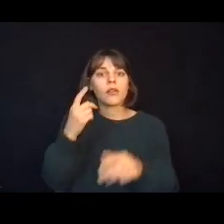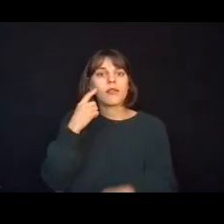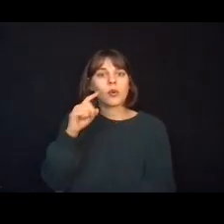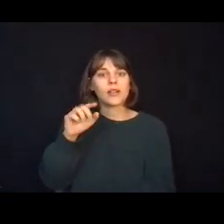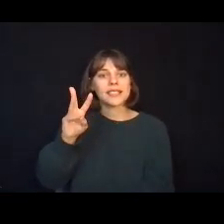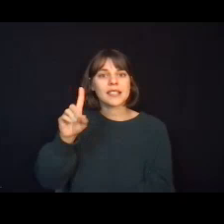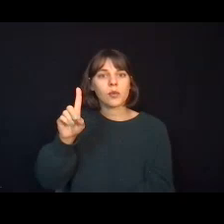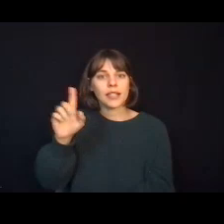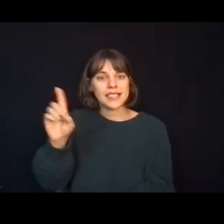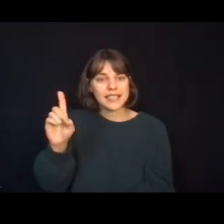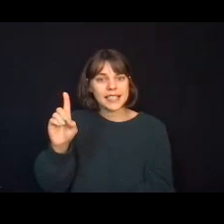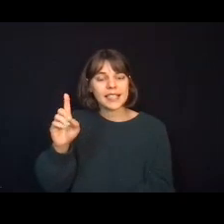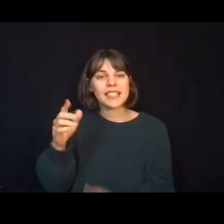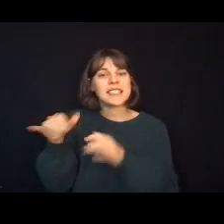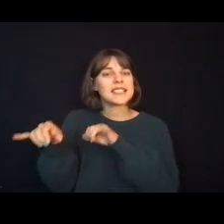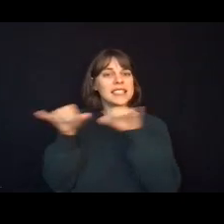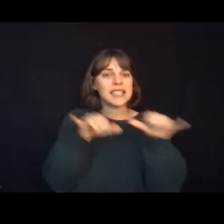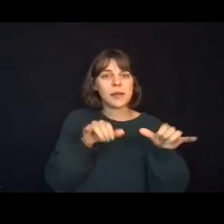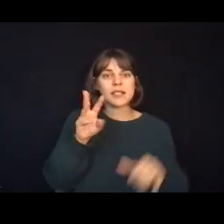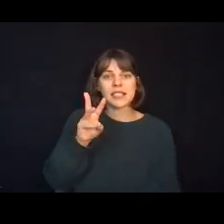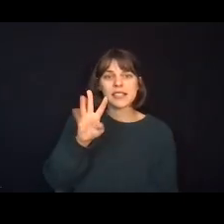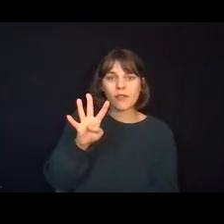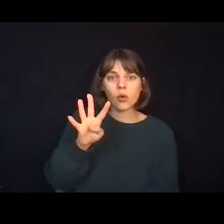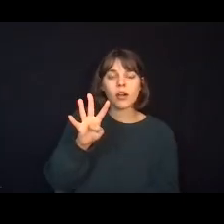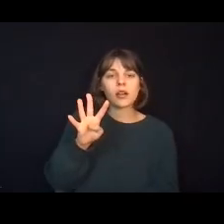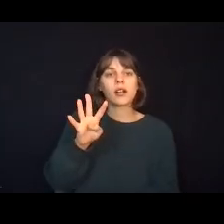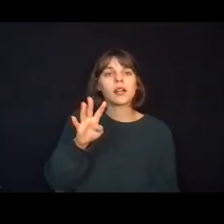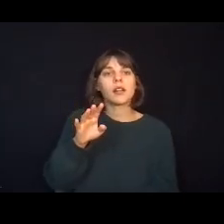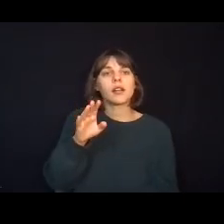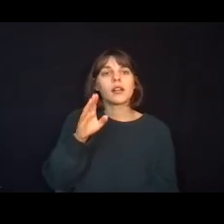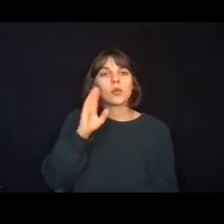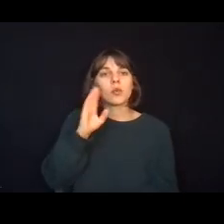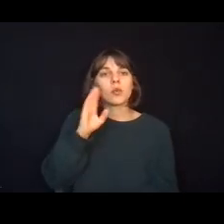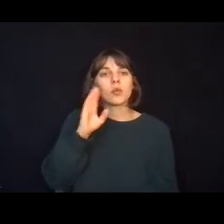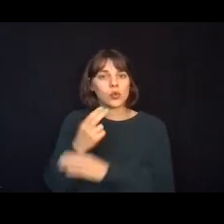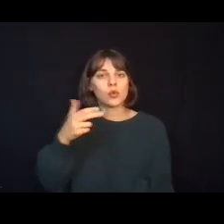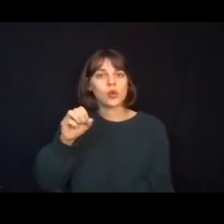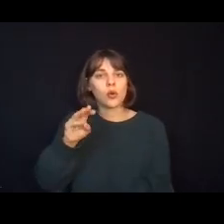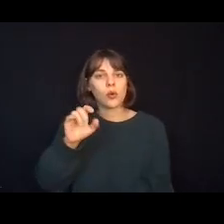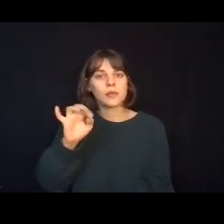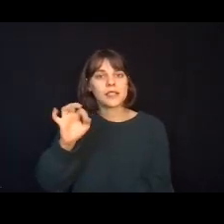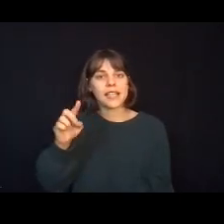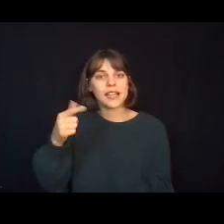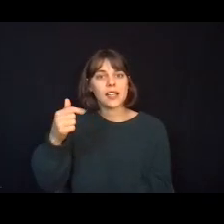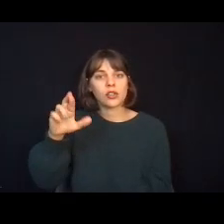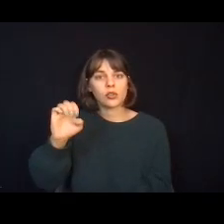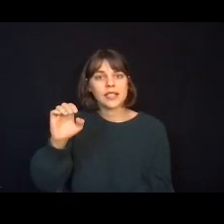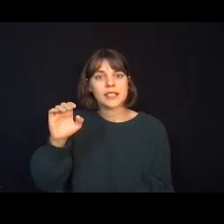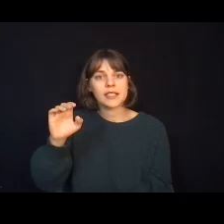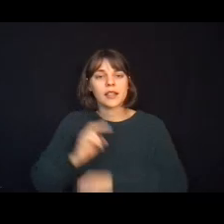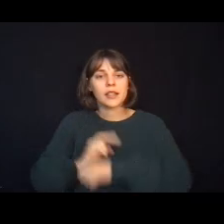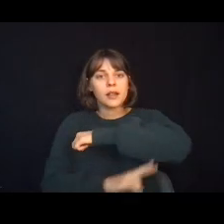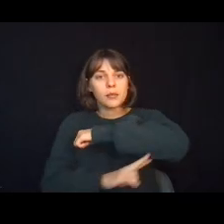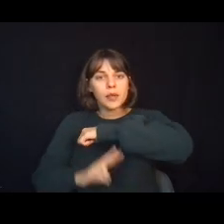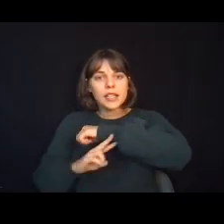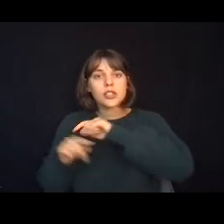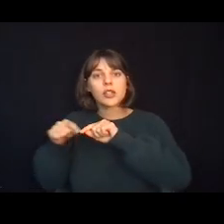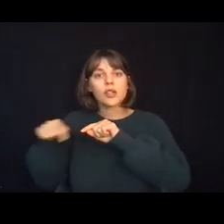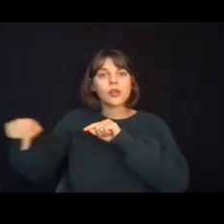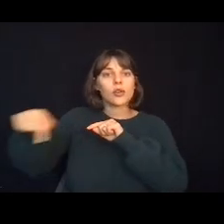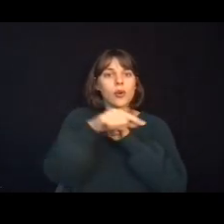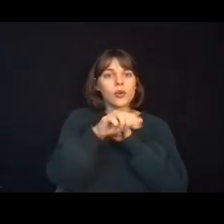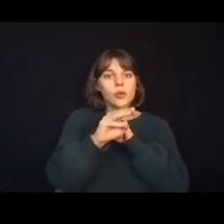61D. Same thing as the 64 coming off the Homestead Grace Bridge and making its way to Amity Drive and doing the Costco loop and